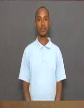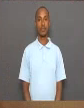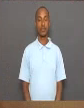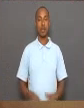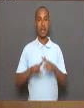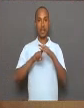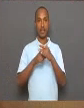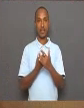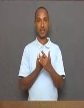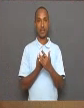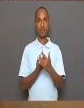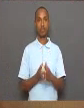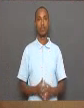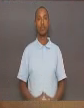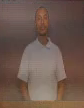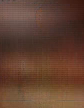Begin.